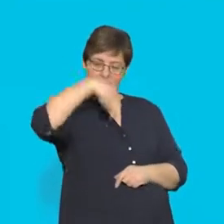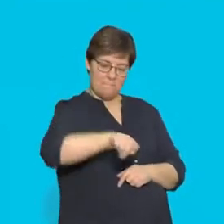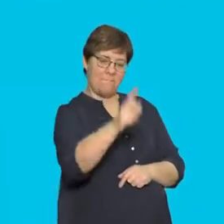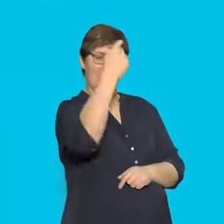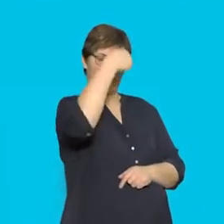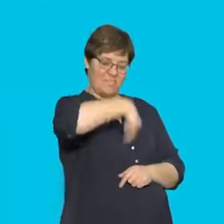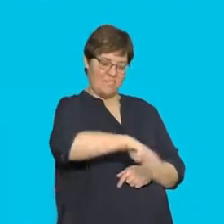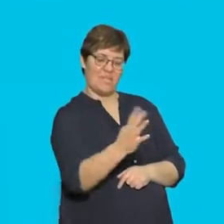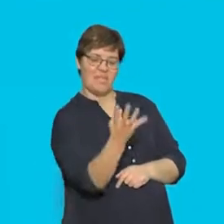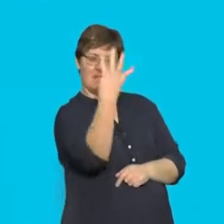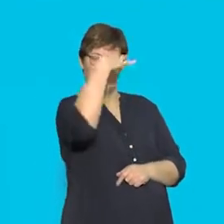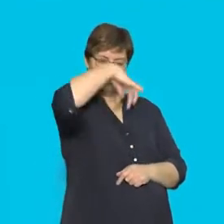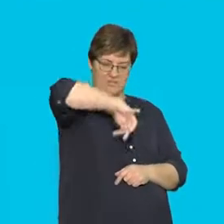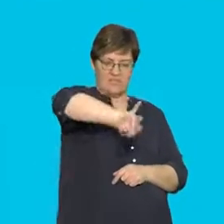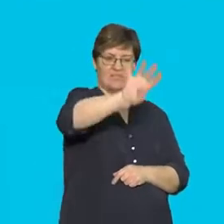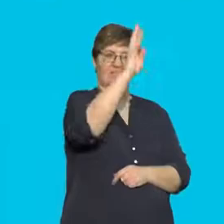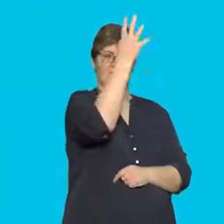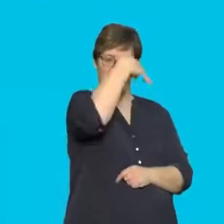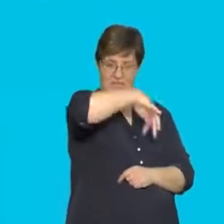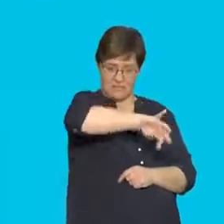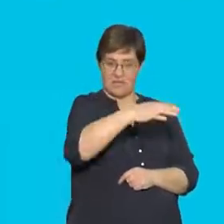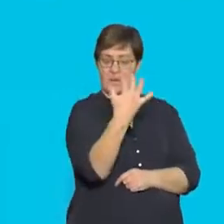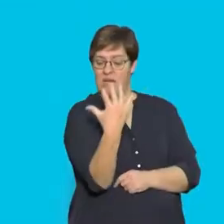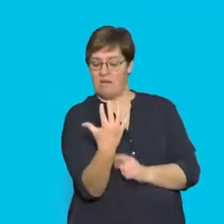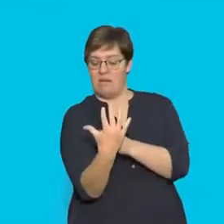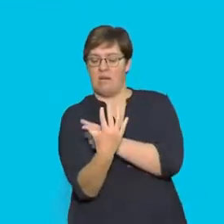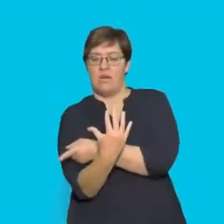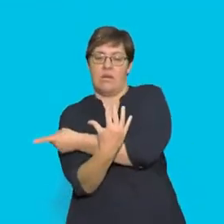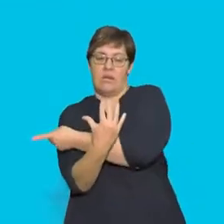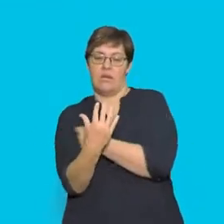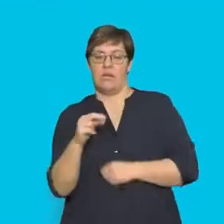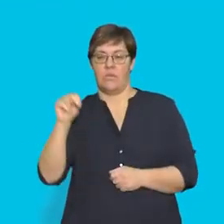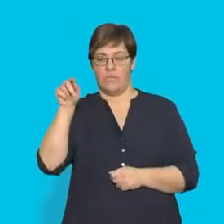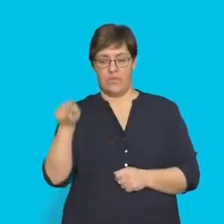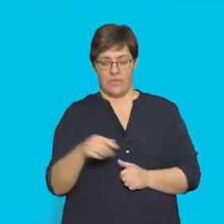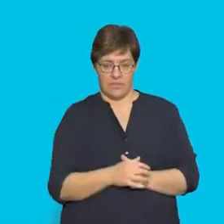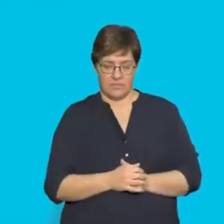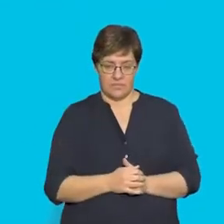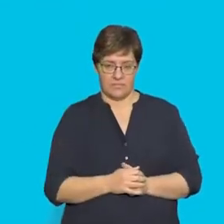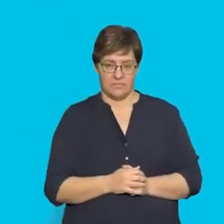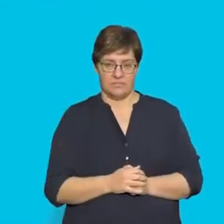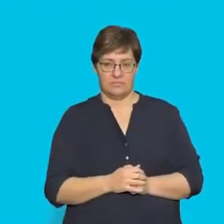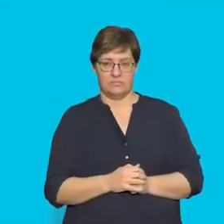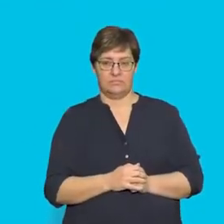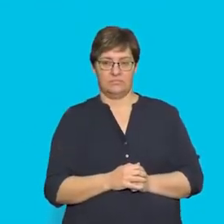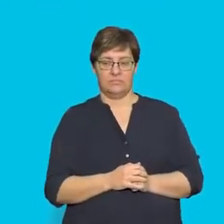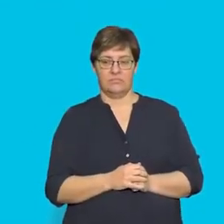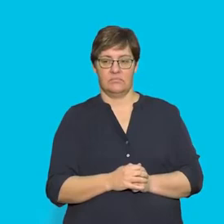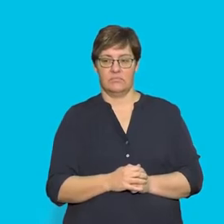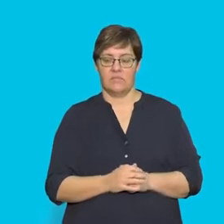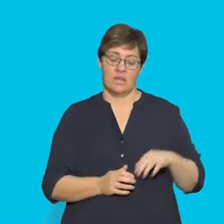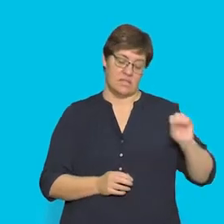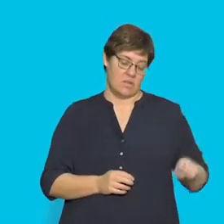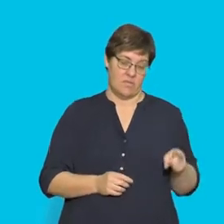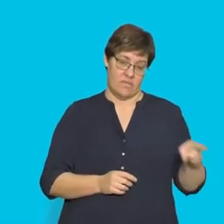be, and that tells me very clearly that the north pole will be over here, and the south pole will be